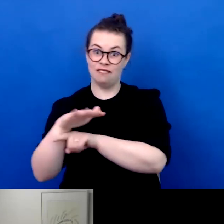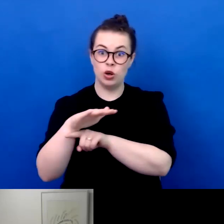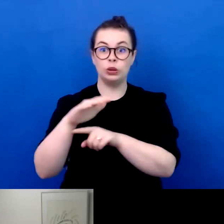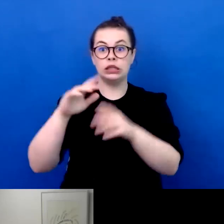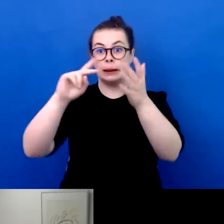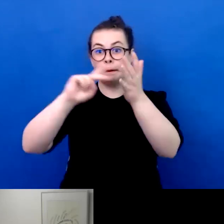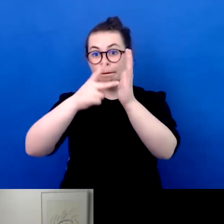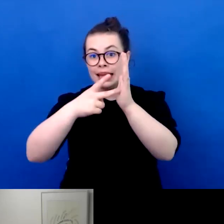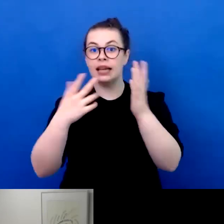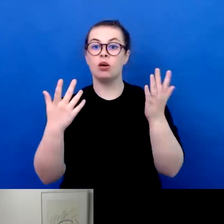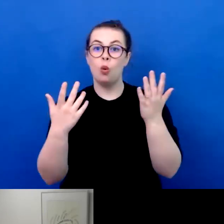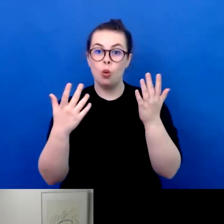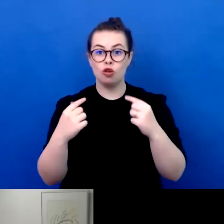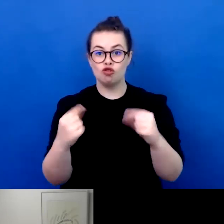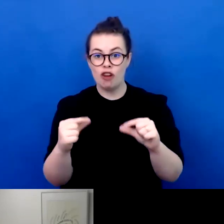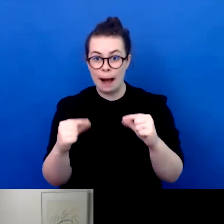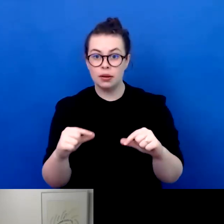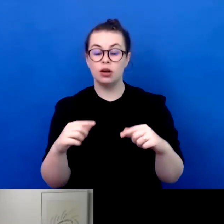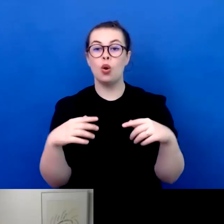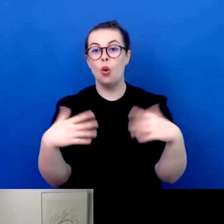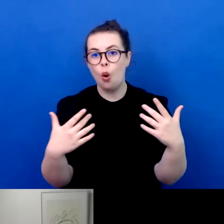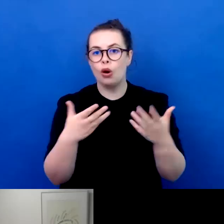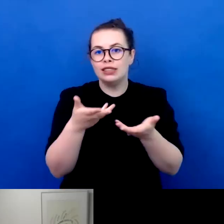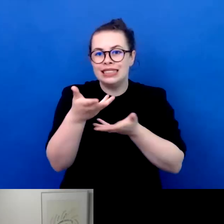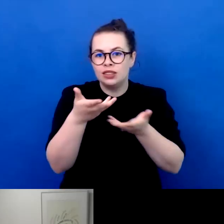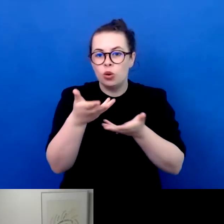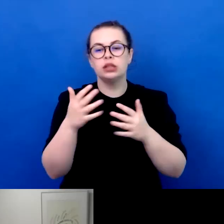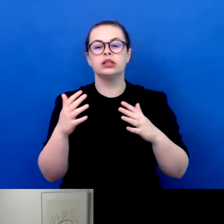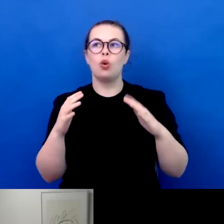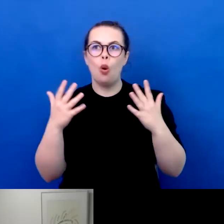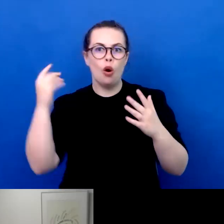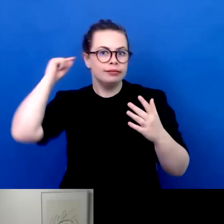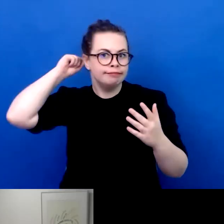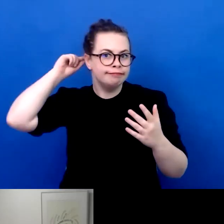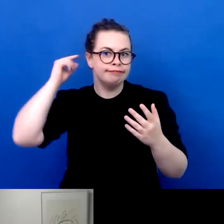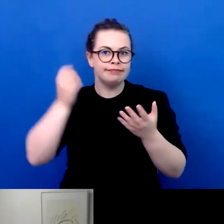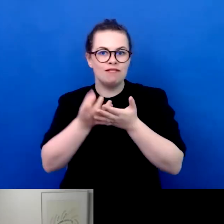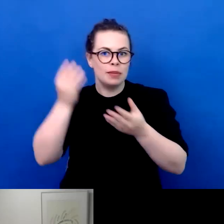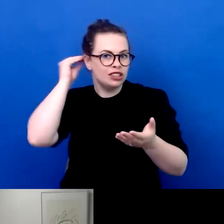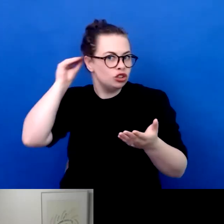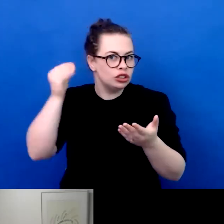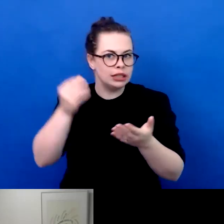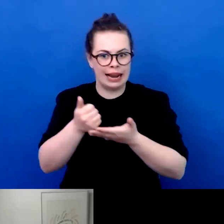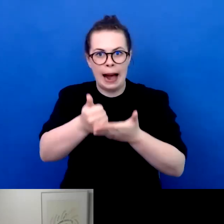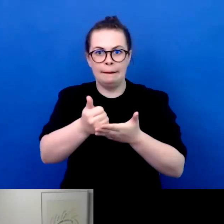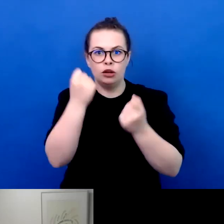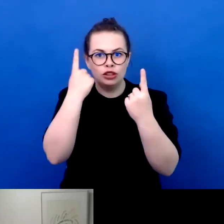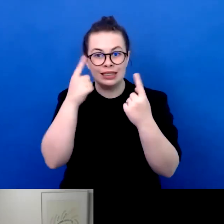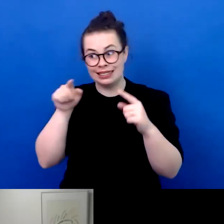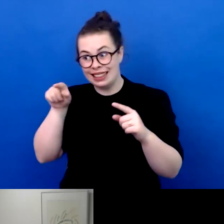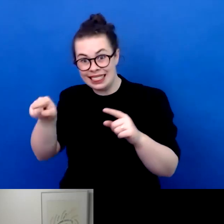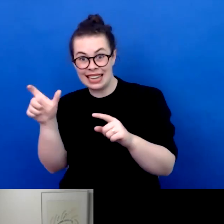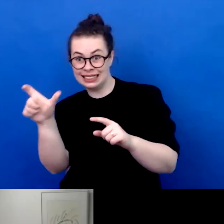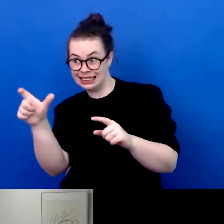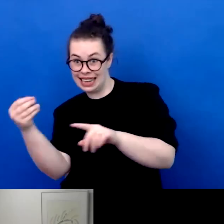would tilt the balance in favor of one stream or the other. But it's a great